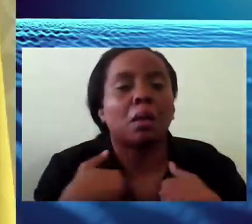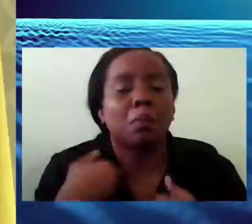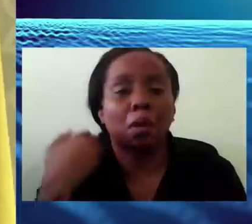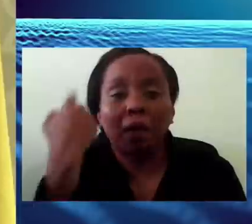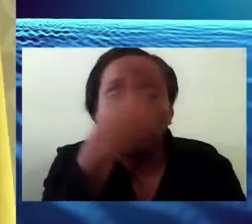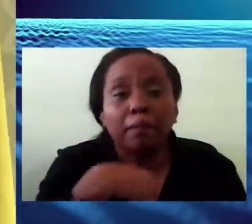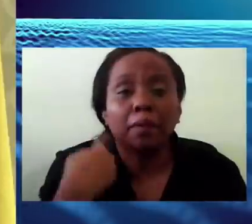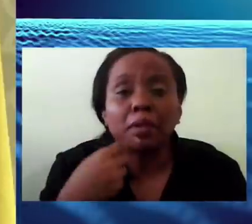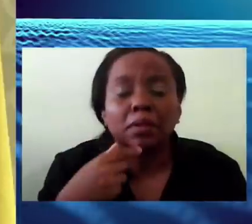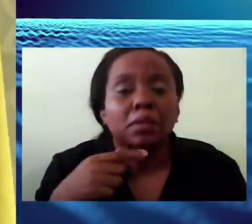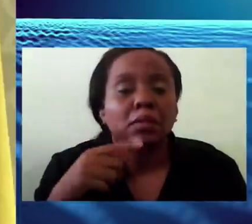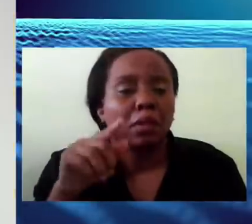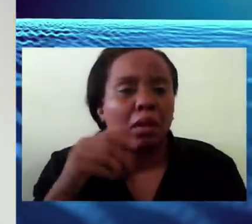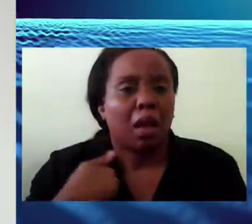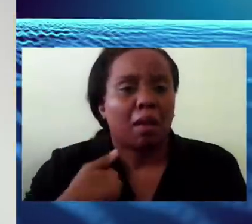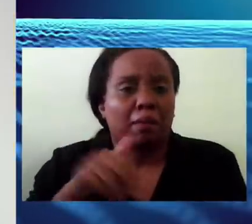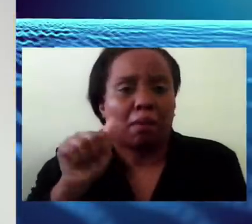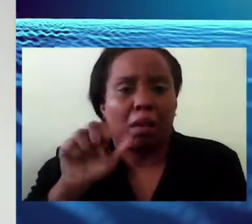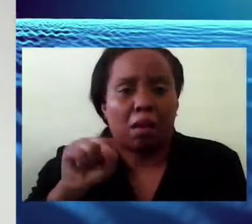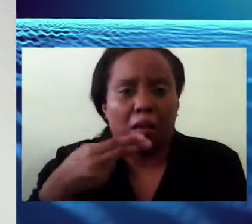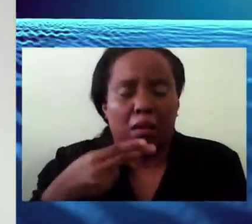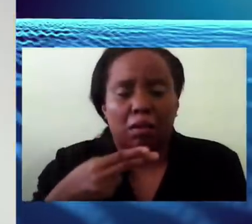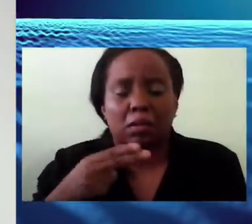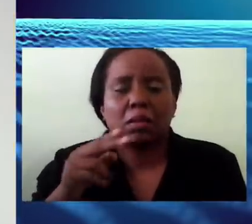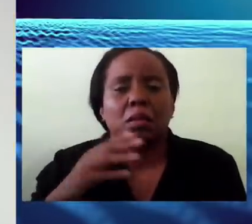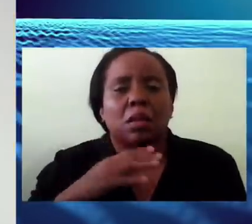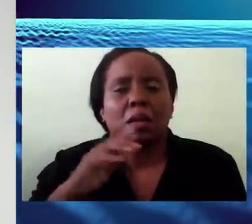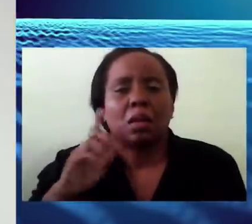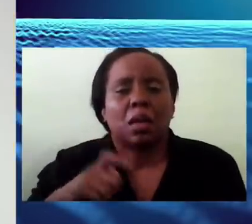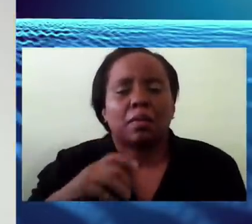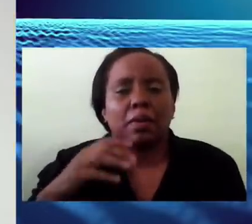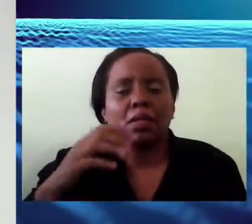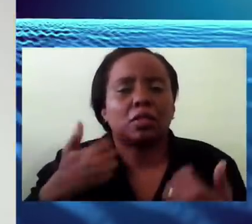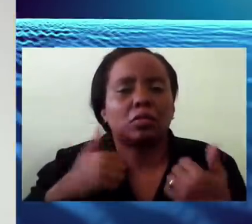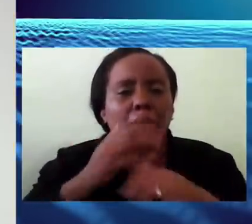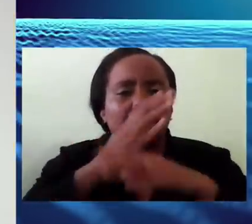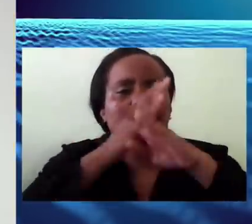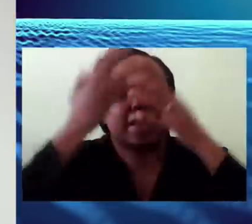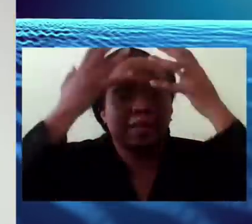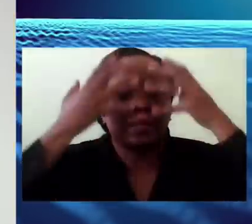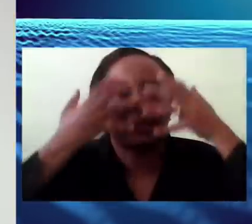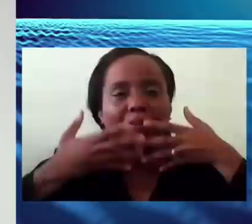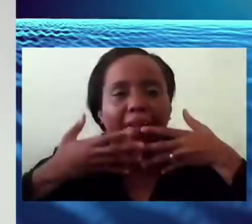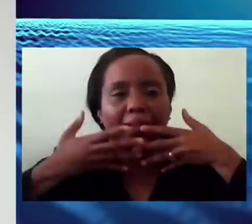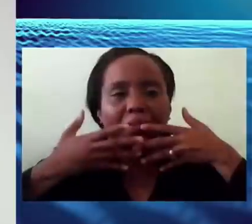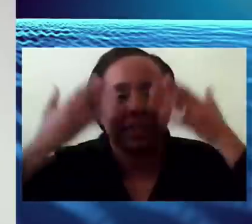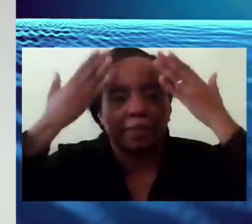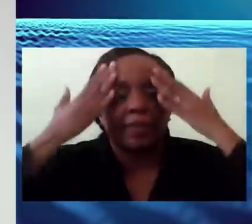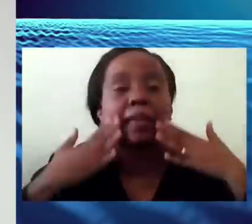protect their eyes and their ears and their noses from contamination. This is very, very important.